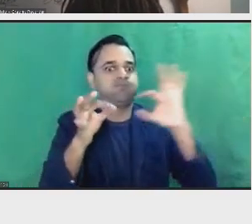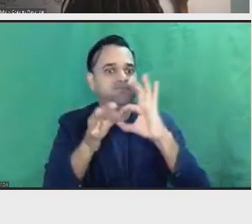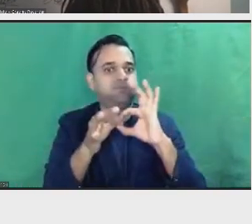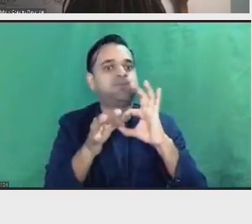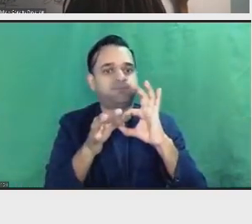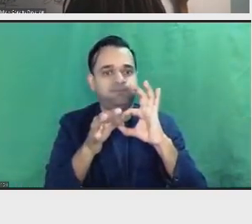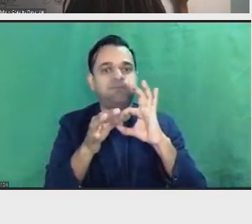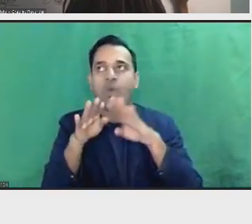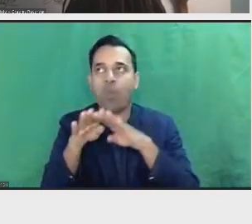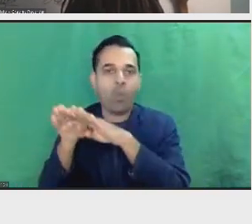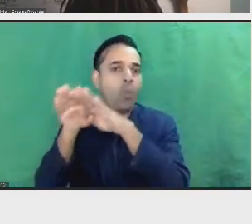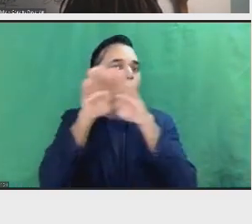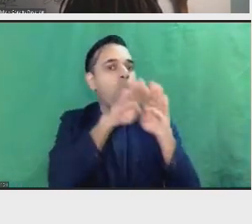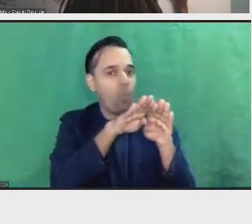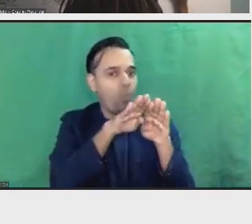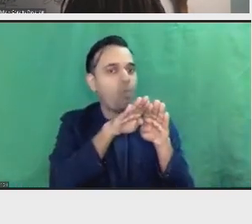gender and biodiversity.